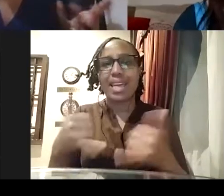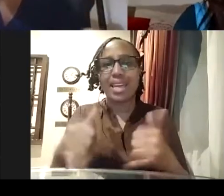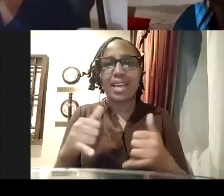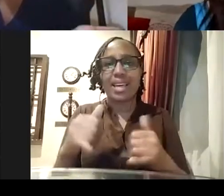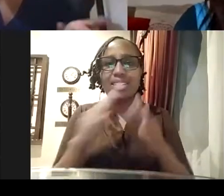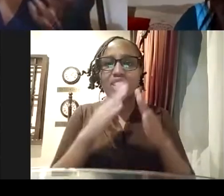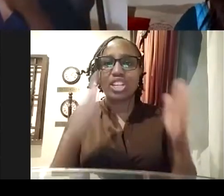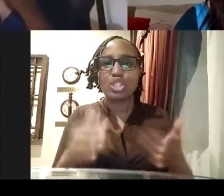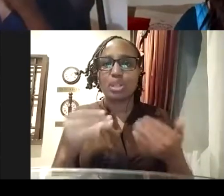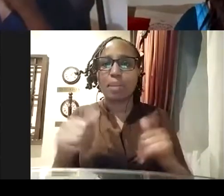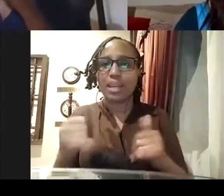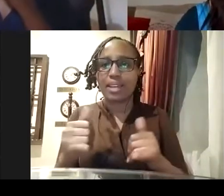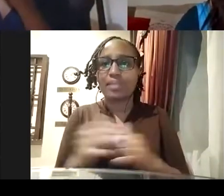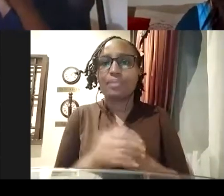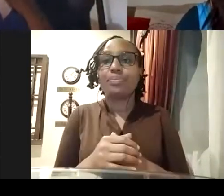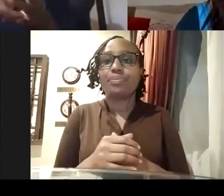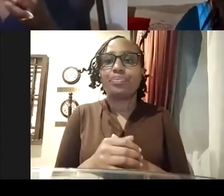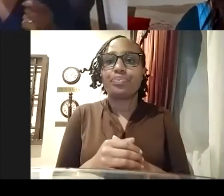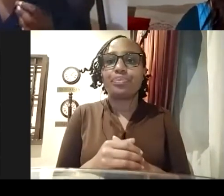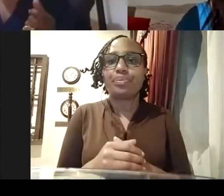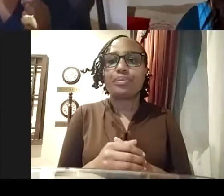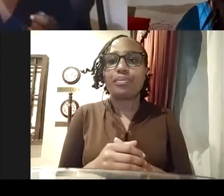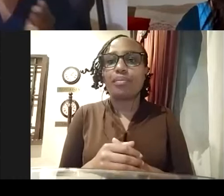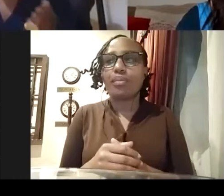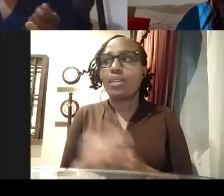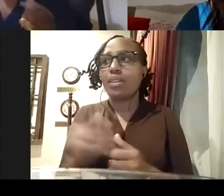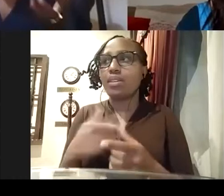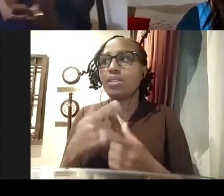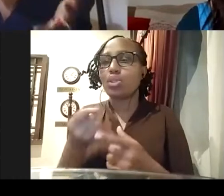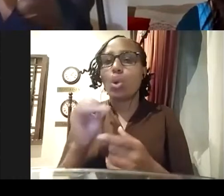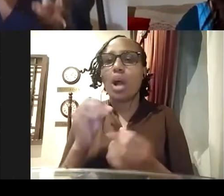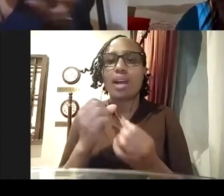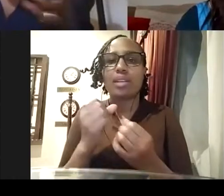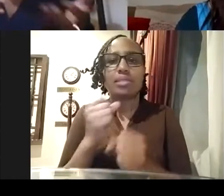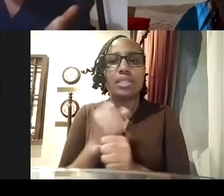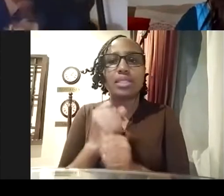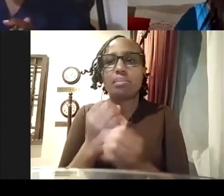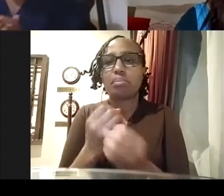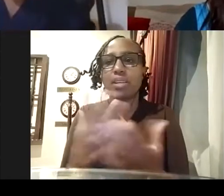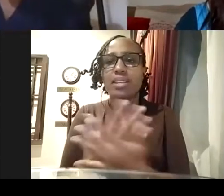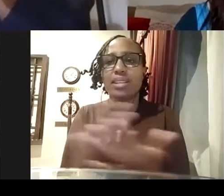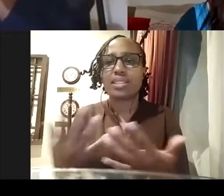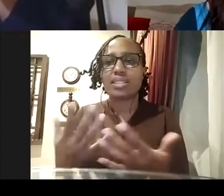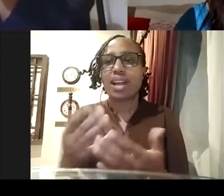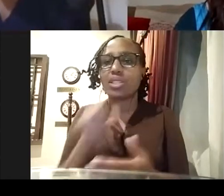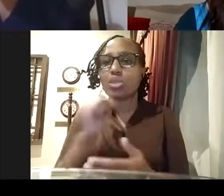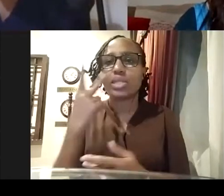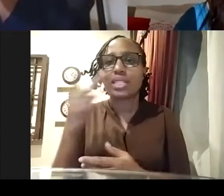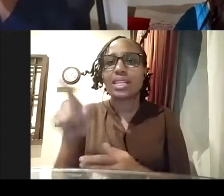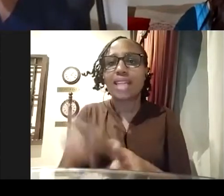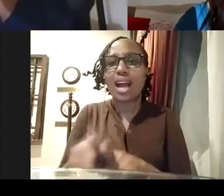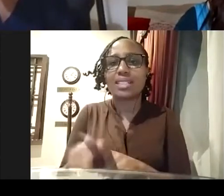that we put on stage. I didn't really see... Yeah, I didn't see it as a book for a really long